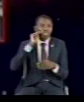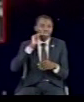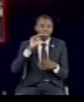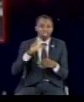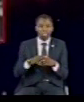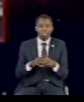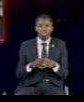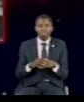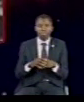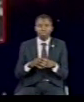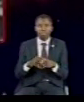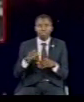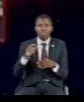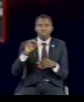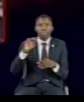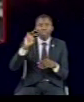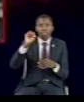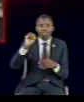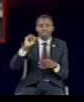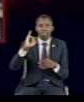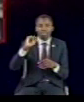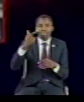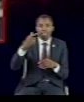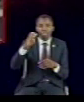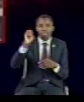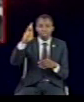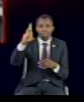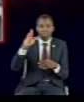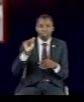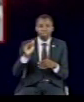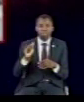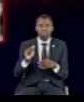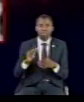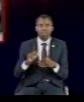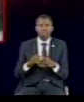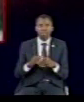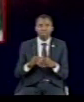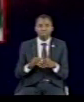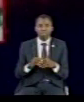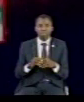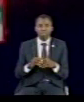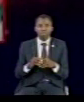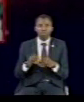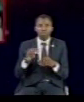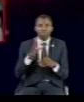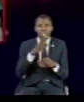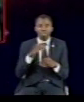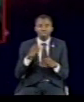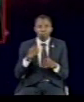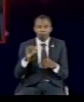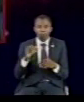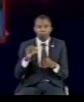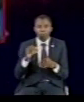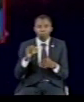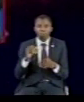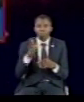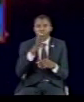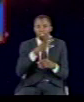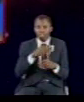cough. Since February, I've been having this cough. It was very serious, and